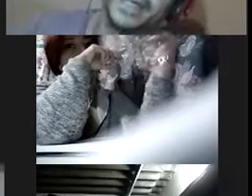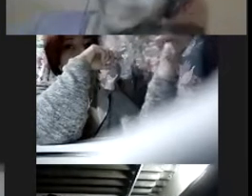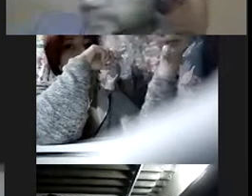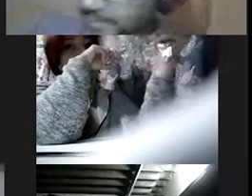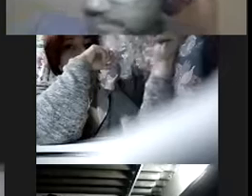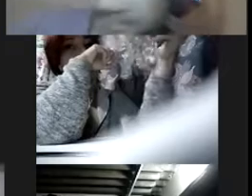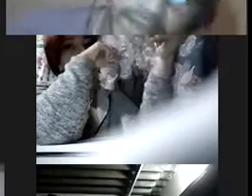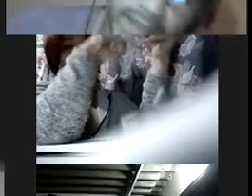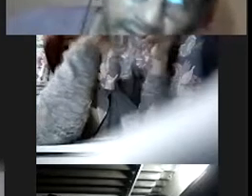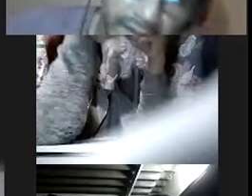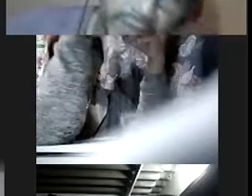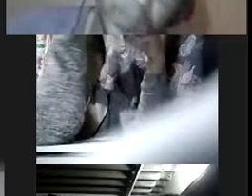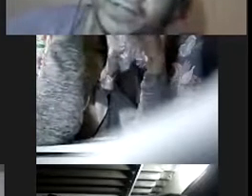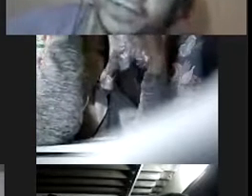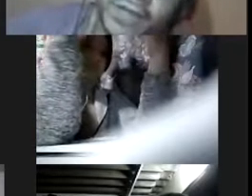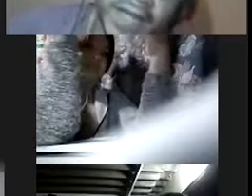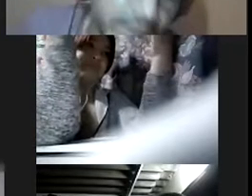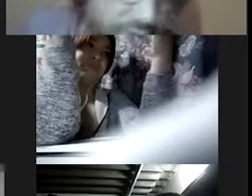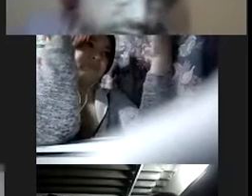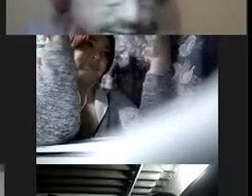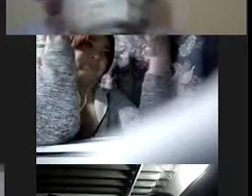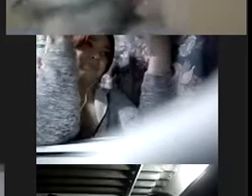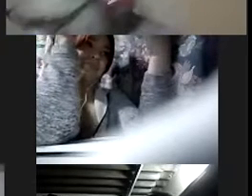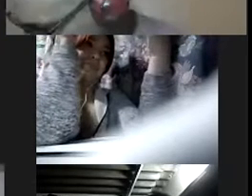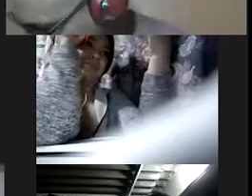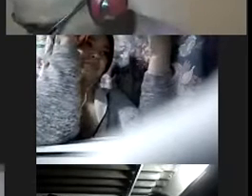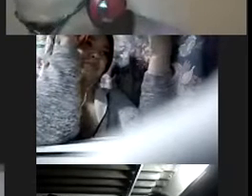Hi, Pedro. I'm planning to fly to Grecia.